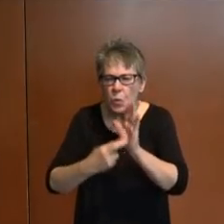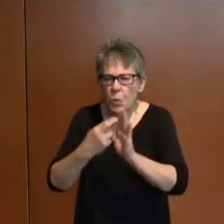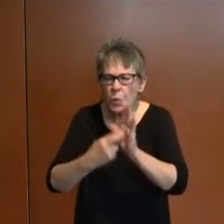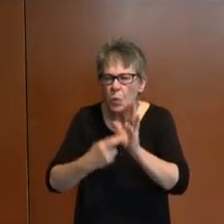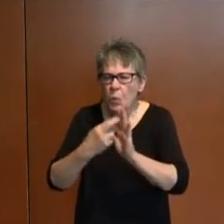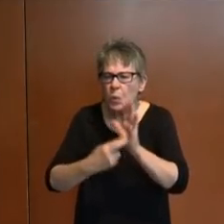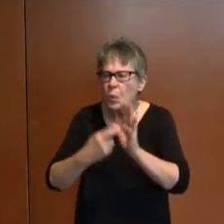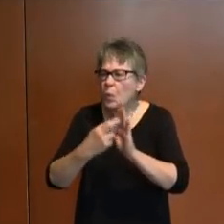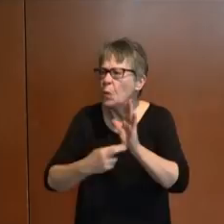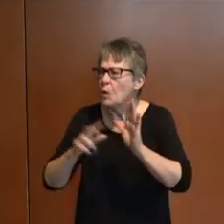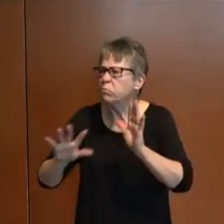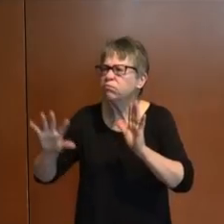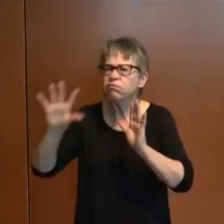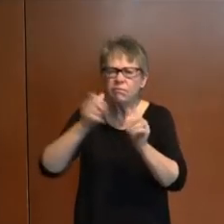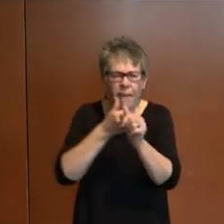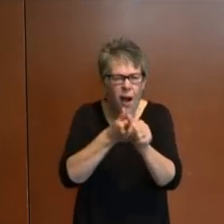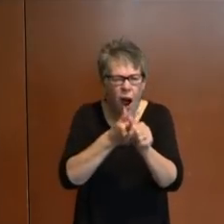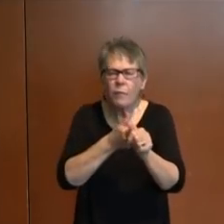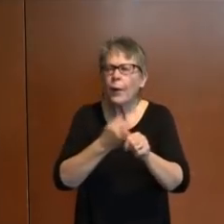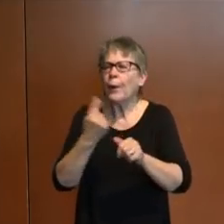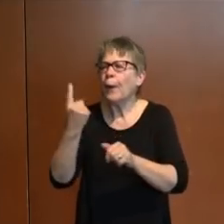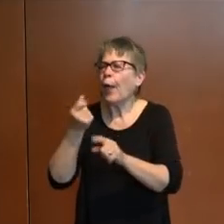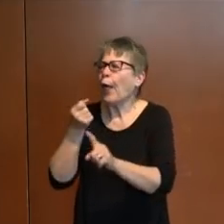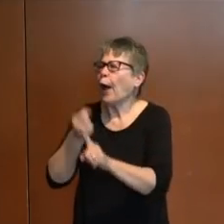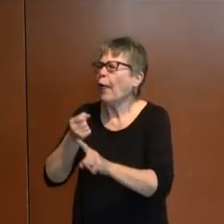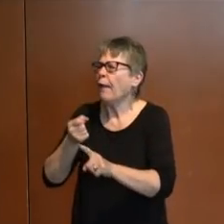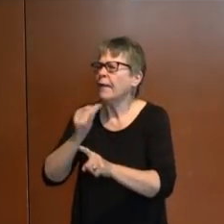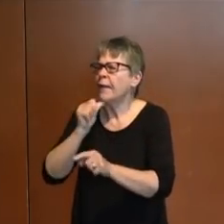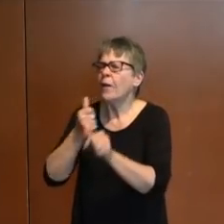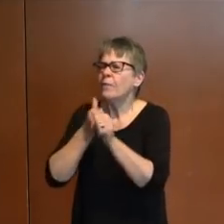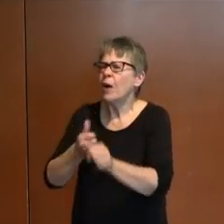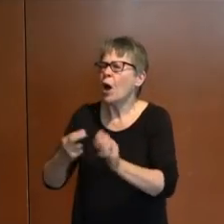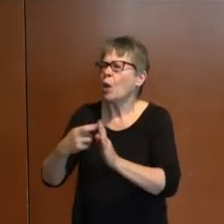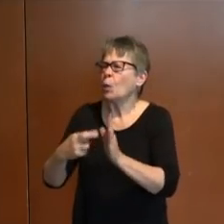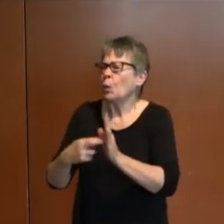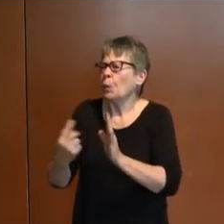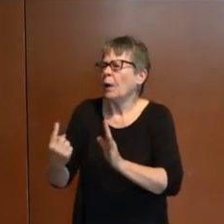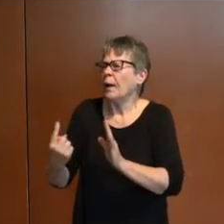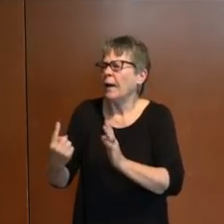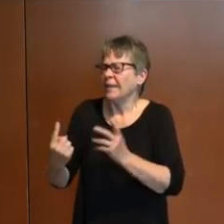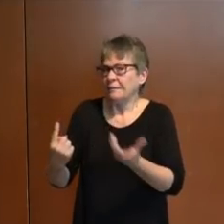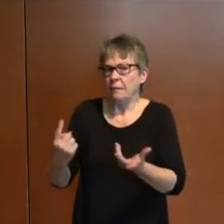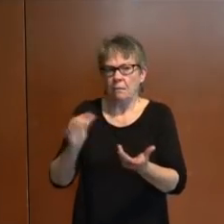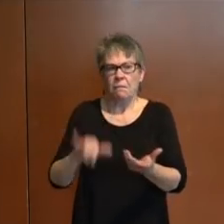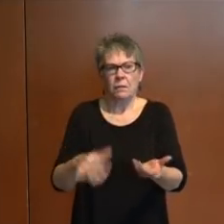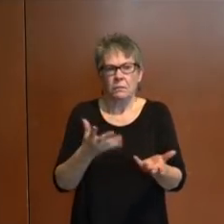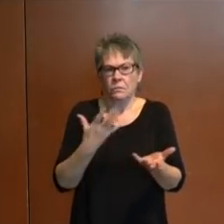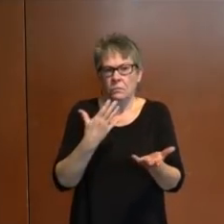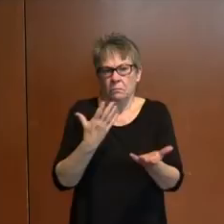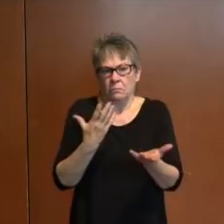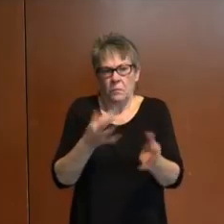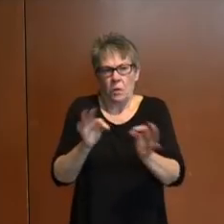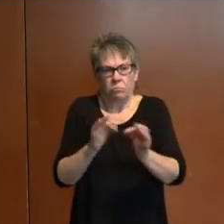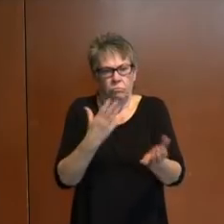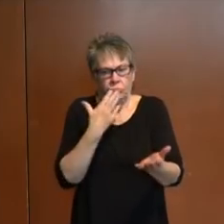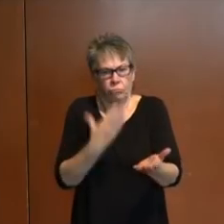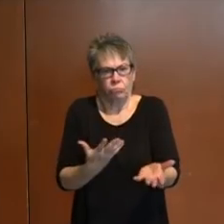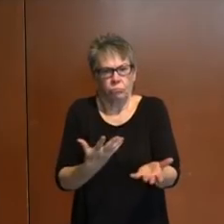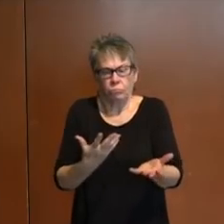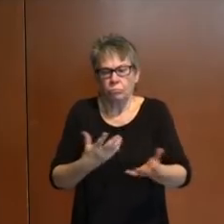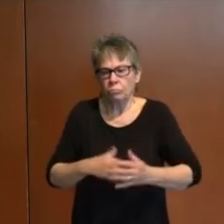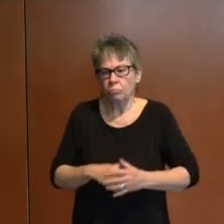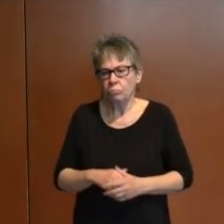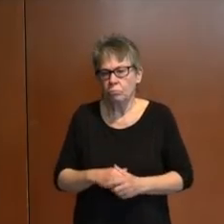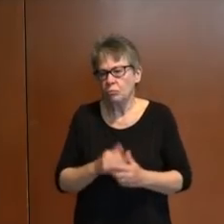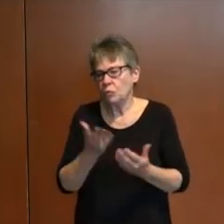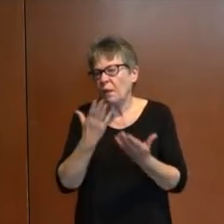this. And so I would just say thank you. That wasn't the case a week ago, and it certainly wasn't the case